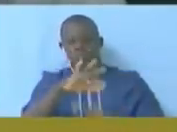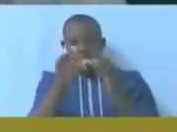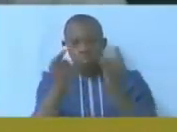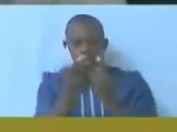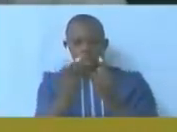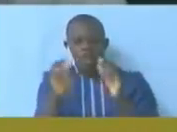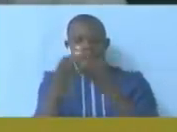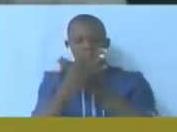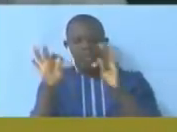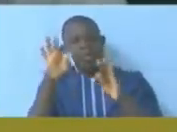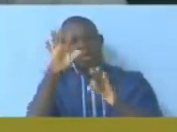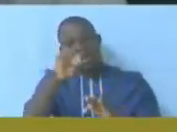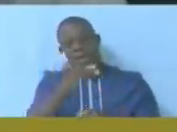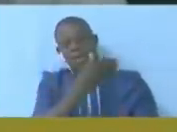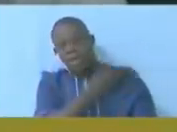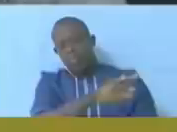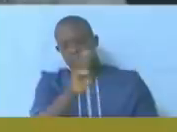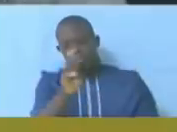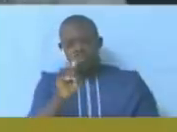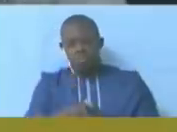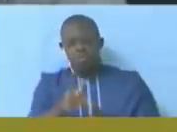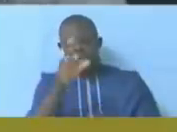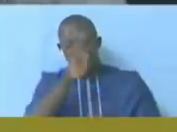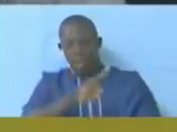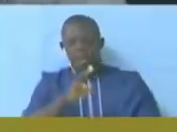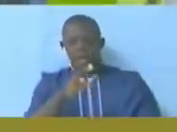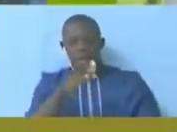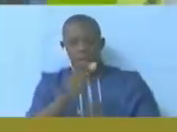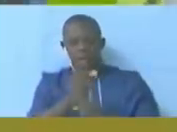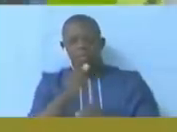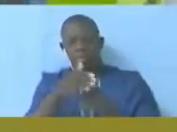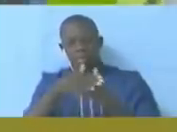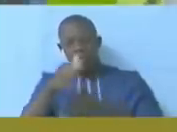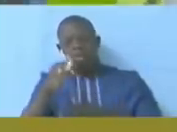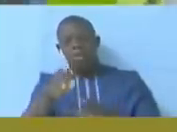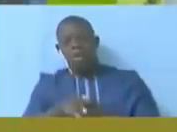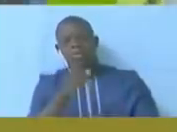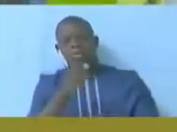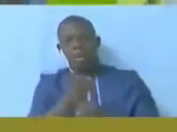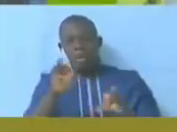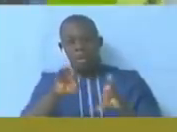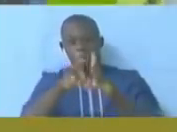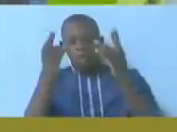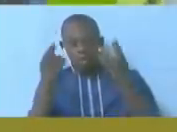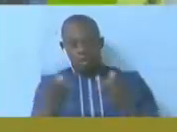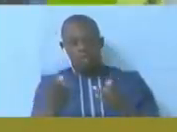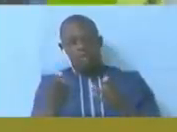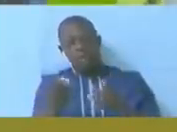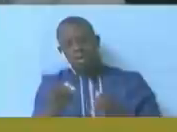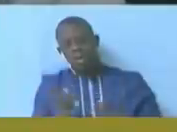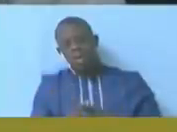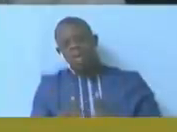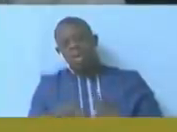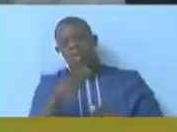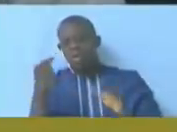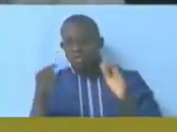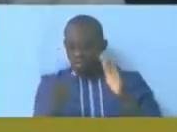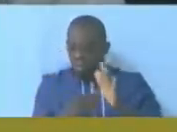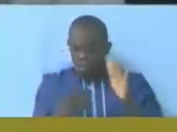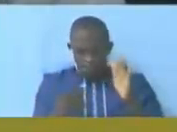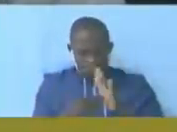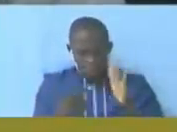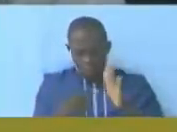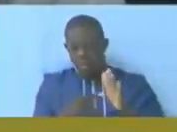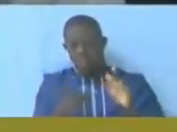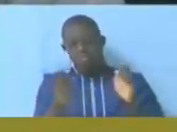ya Kenya minga nga femfoje nga joko akana koteng. And make recommendations and for meaningful reforms.